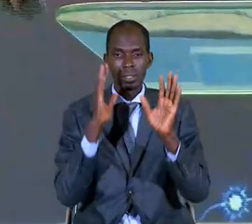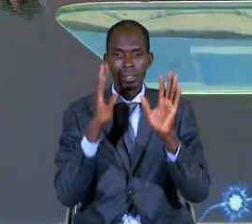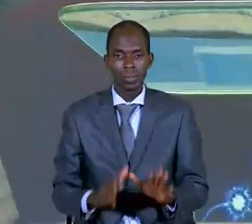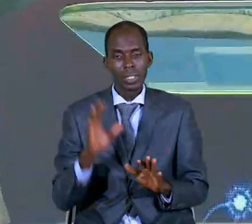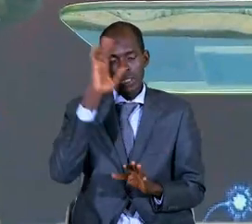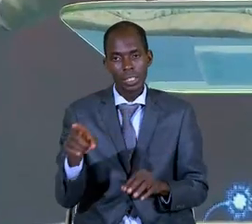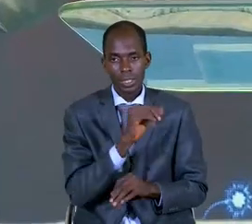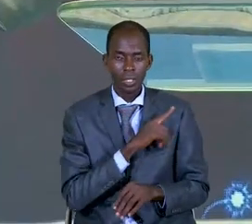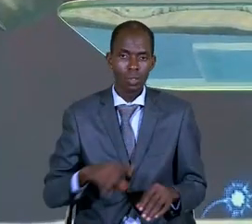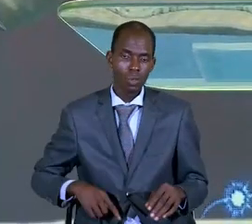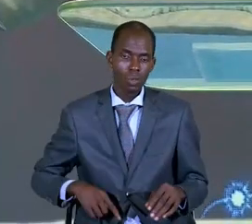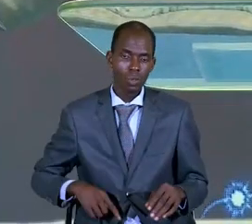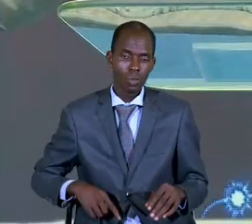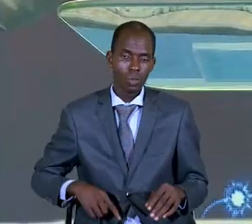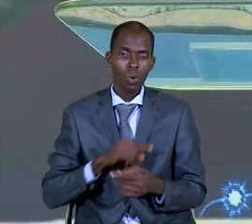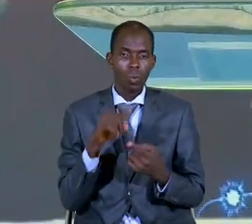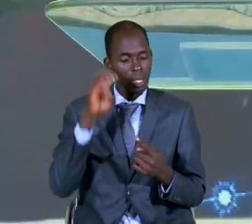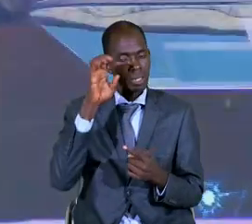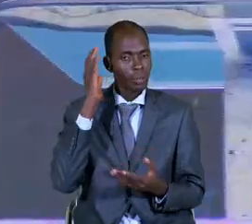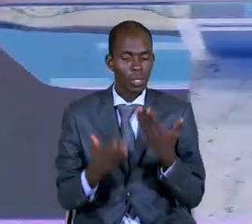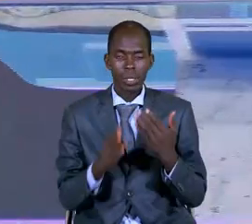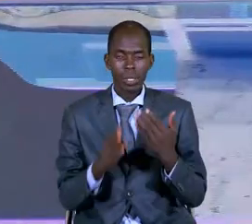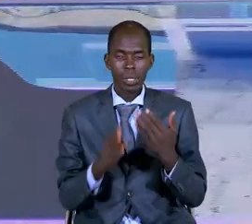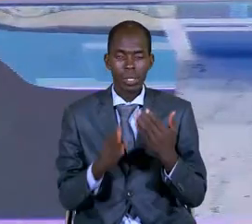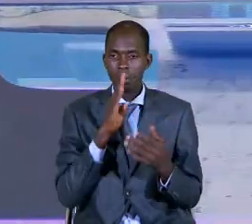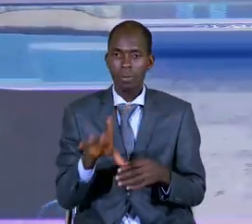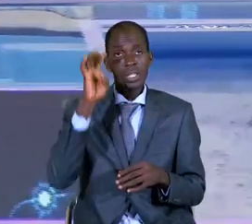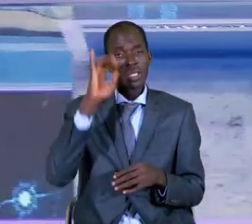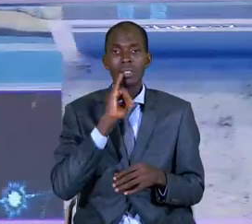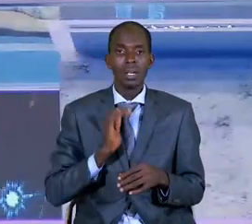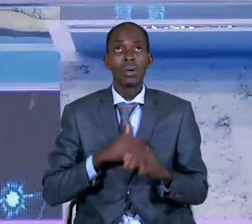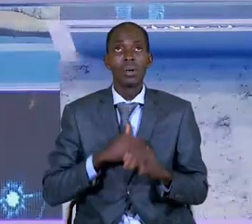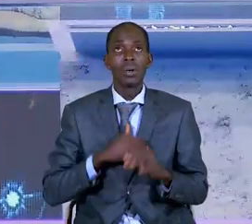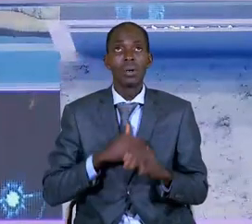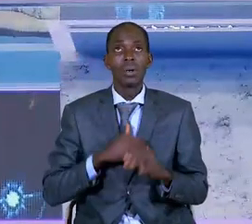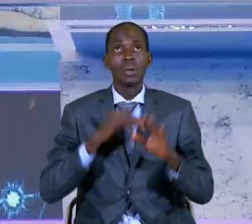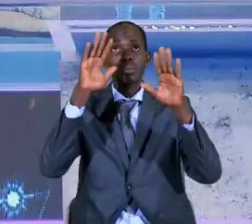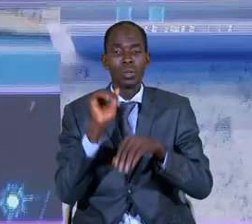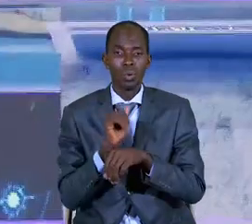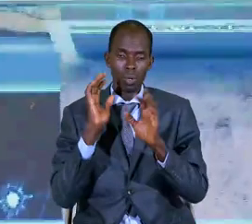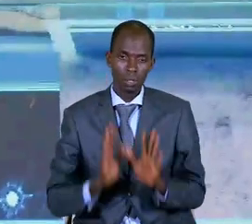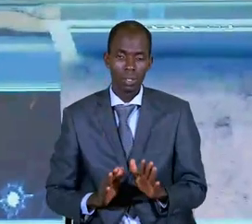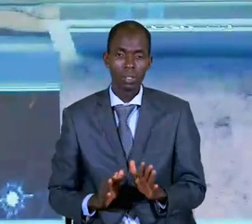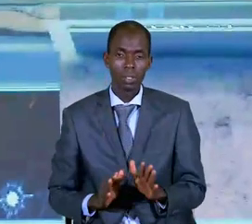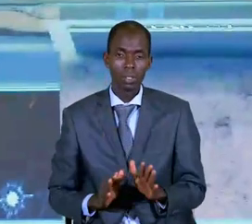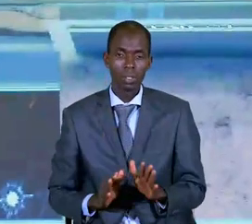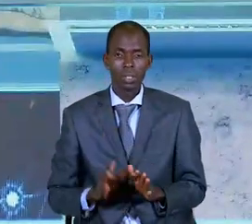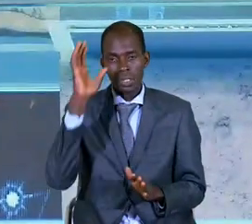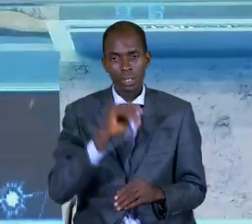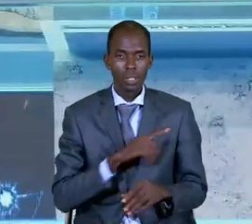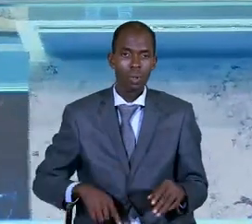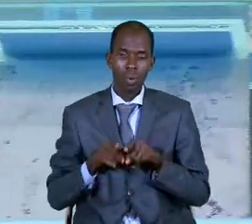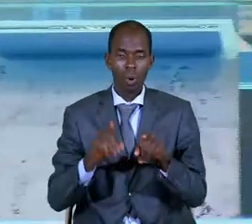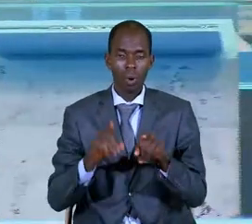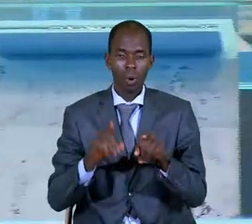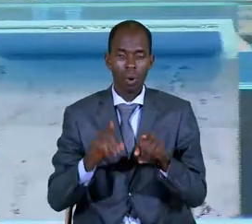found. He is the miracle worker and the one that produces signs and wonders in our lives. Seek the Lord while he may be